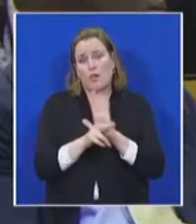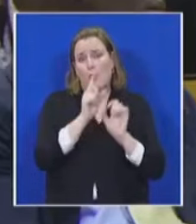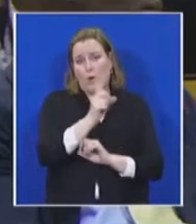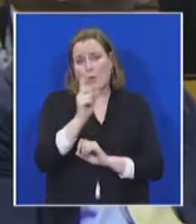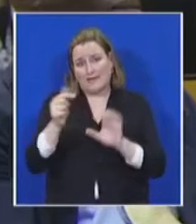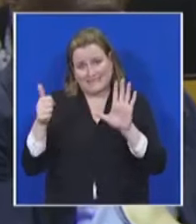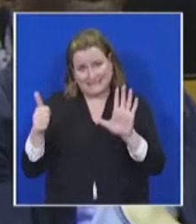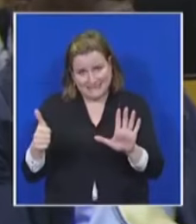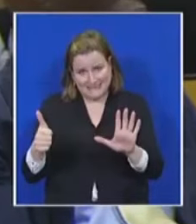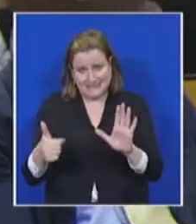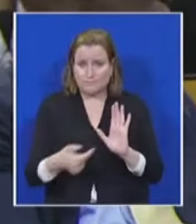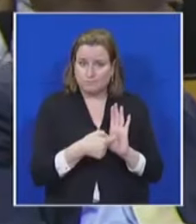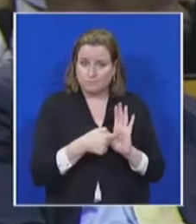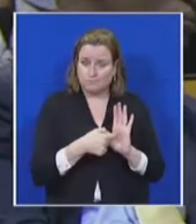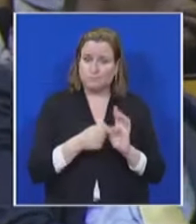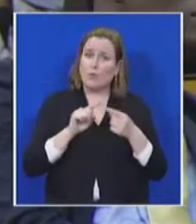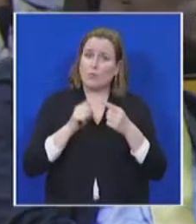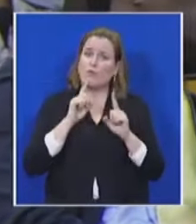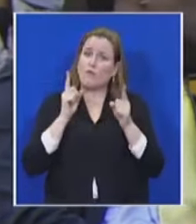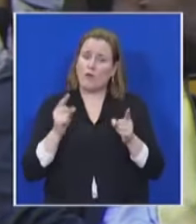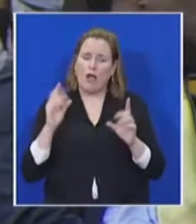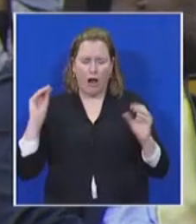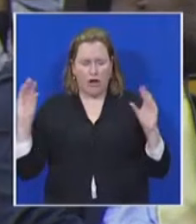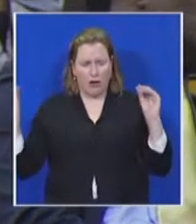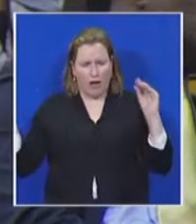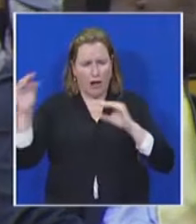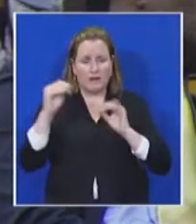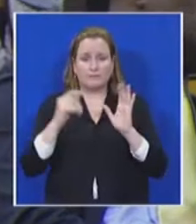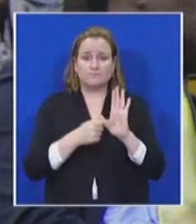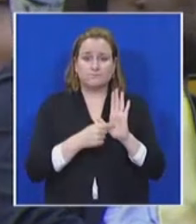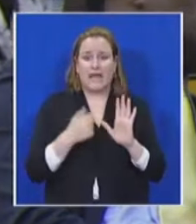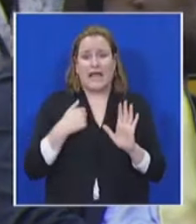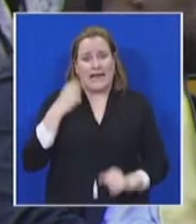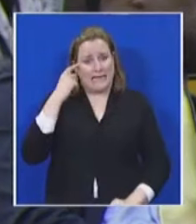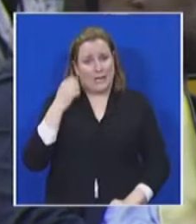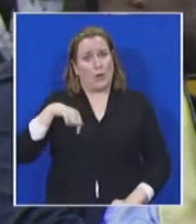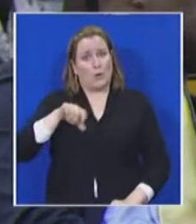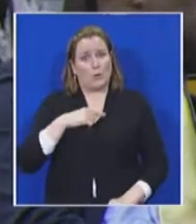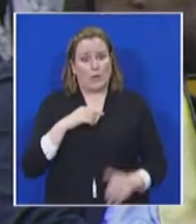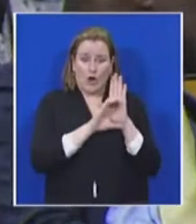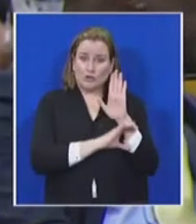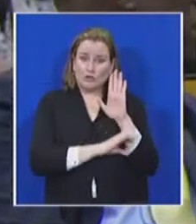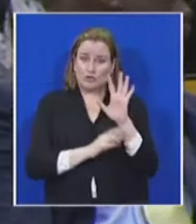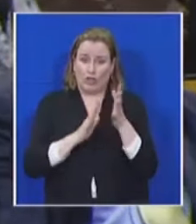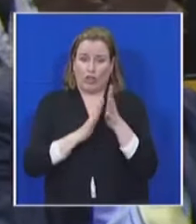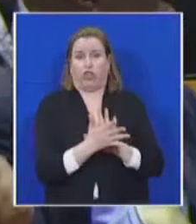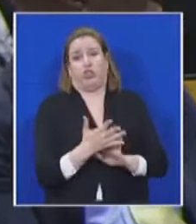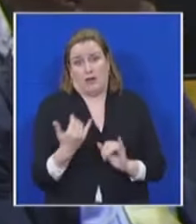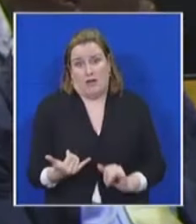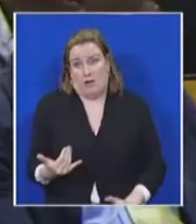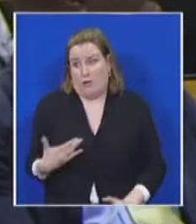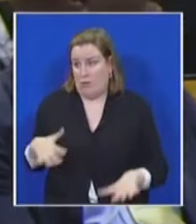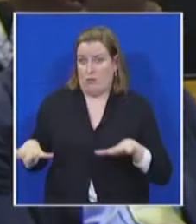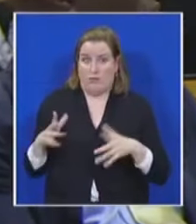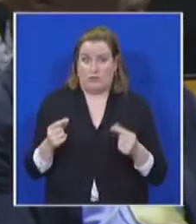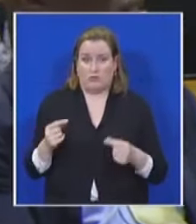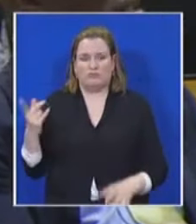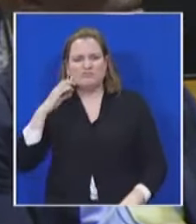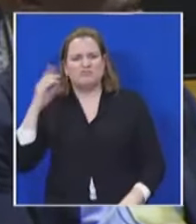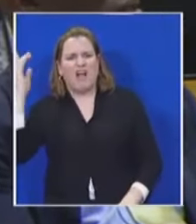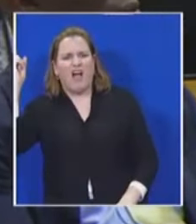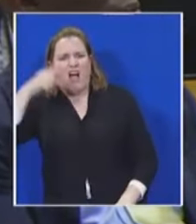of the rules. And I think that we are on dangerous constitutional ground at the moment. Sit down. And I ask you to listen to what